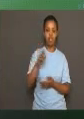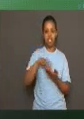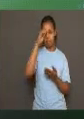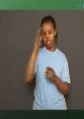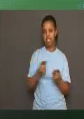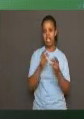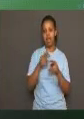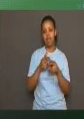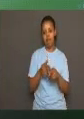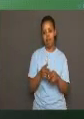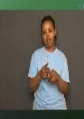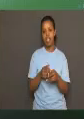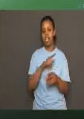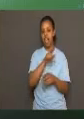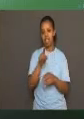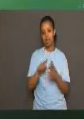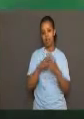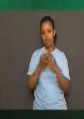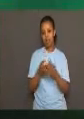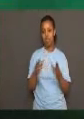I hope you're ready to begin, students.